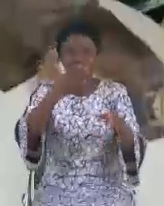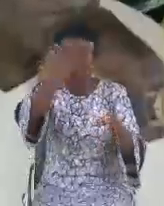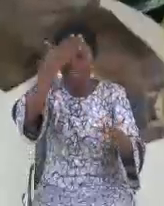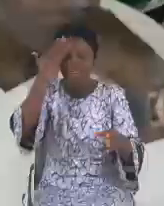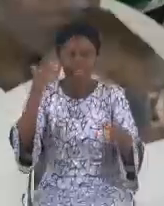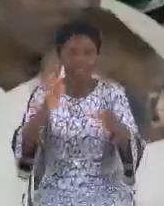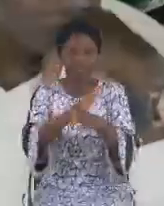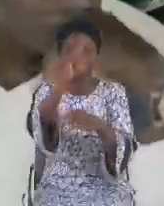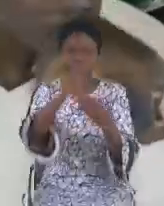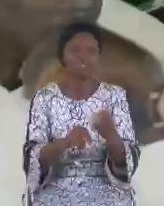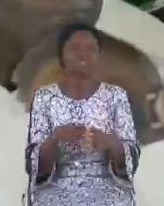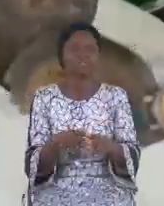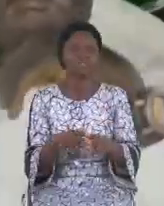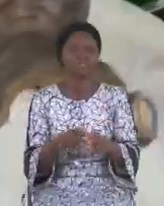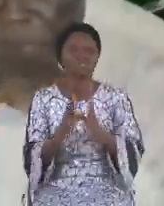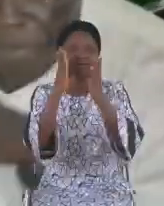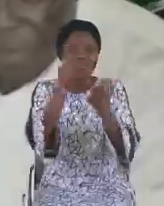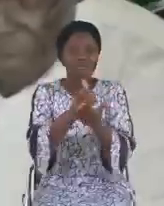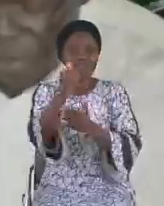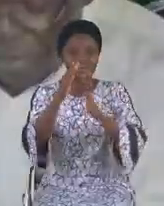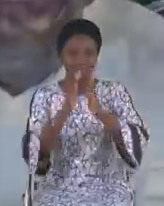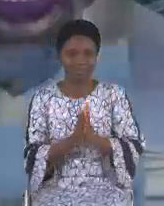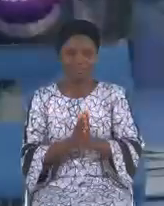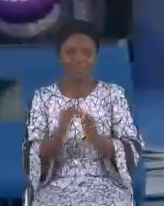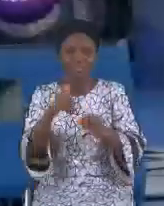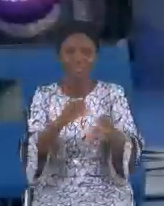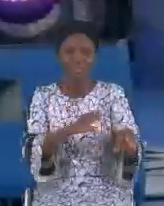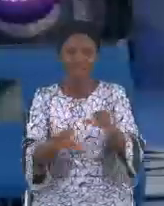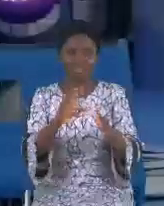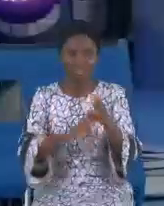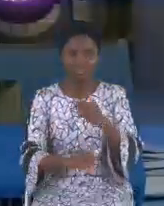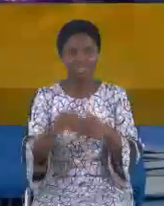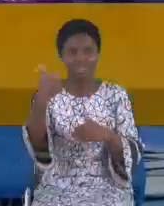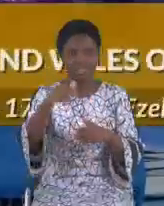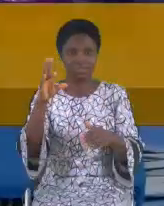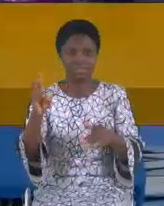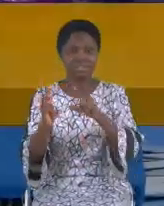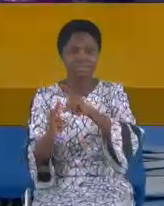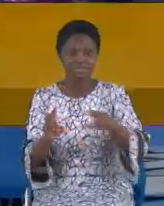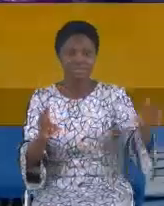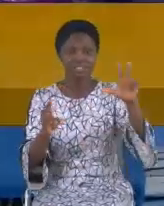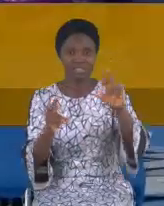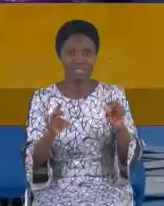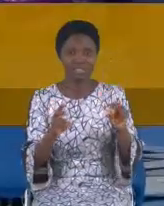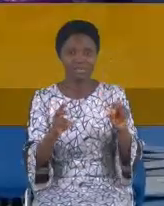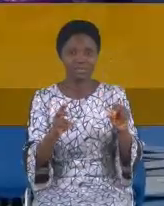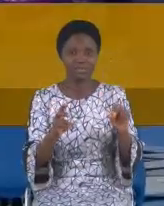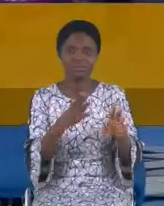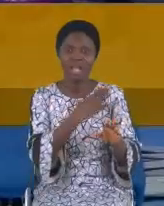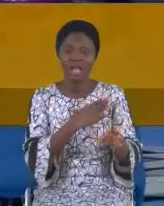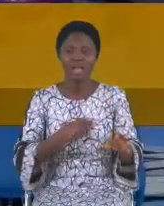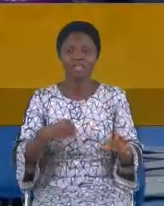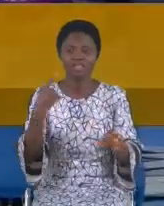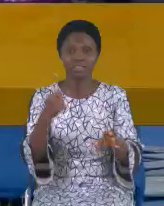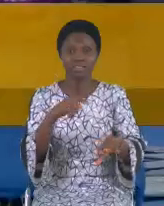Acts chapter 17 verse 30. Acts chapter 17 verse 30. And the times of